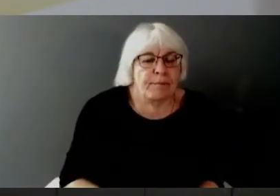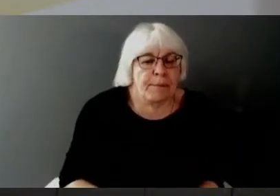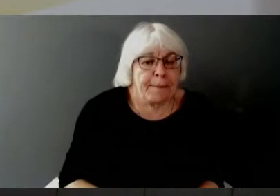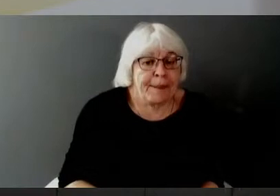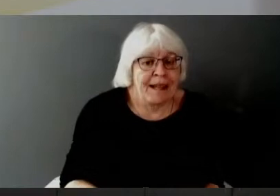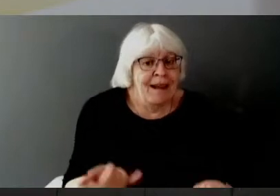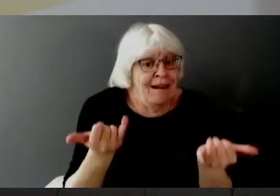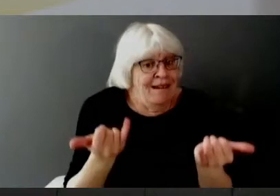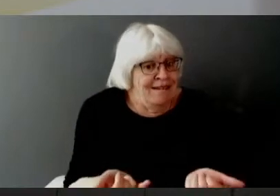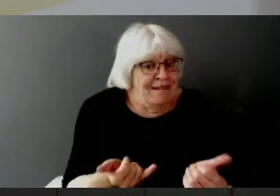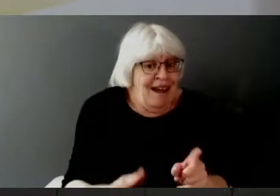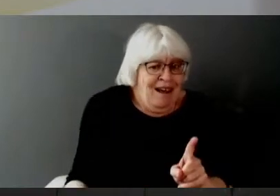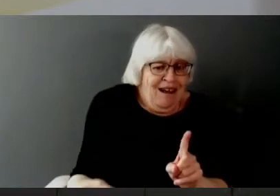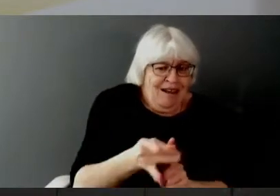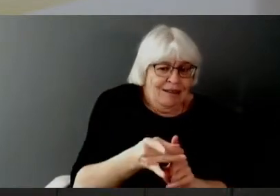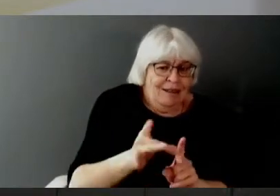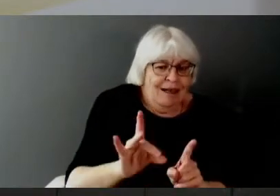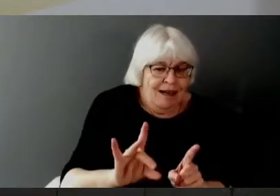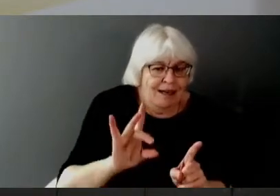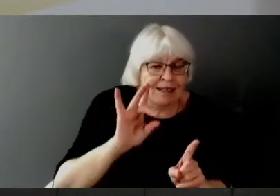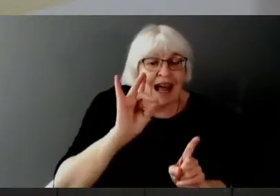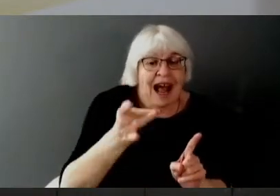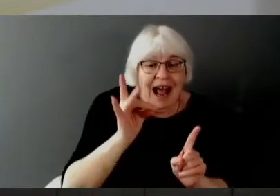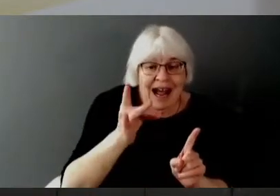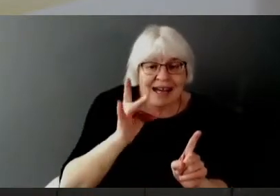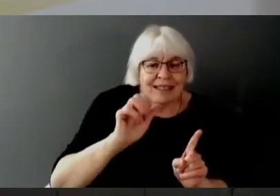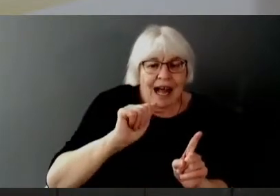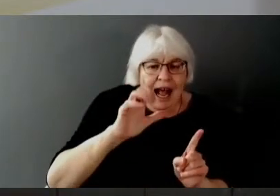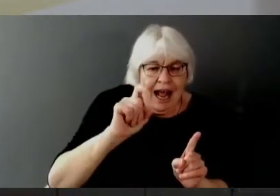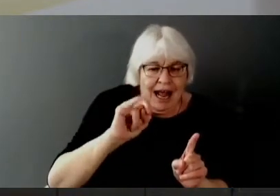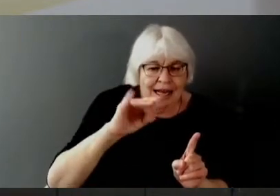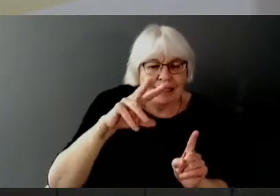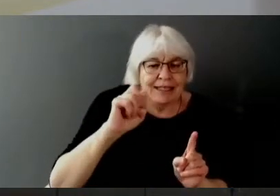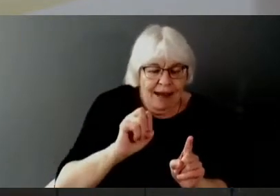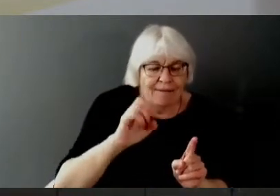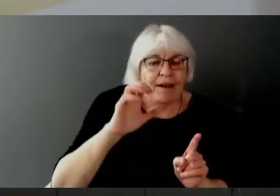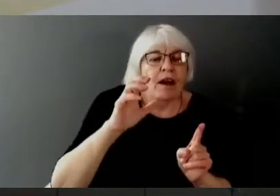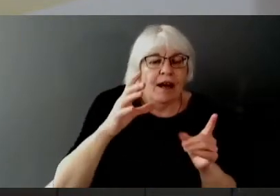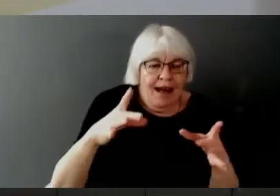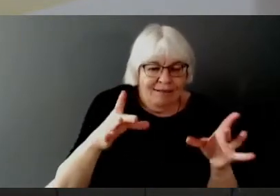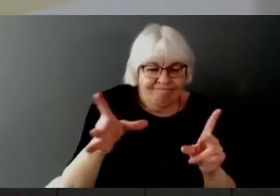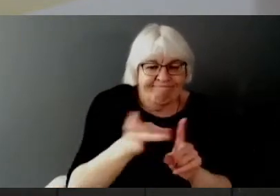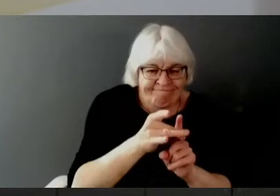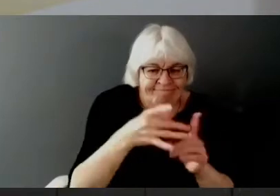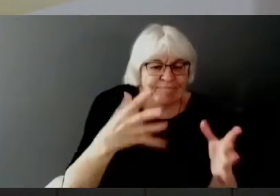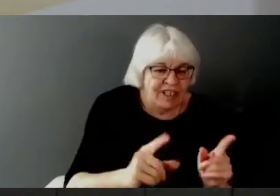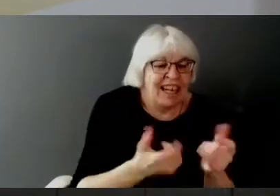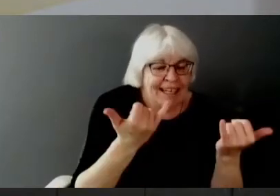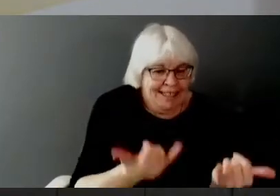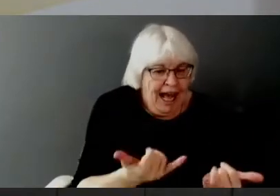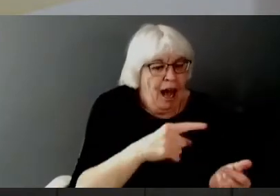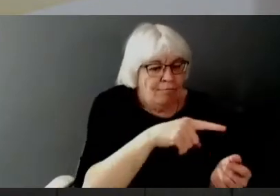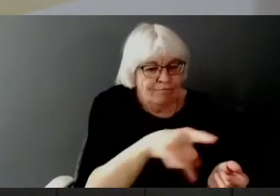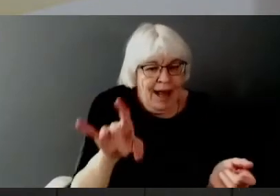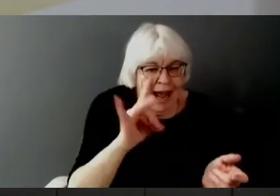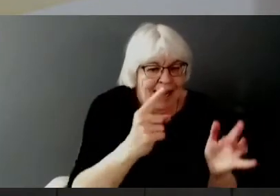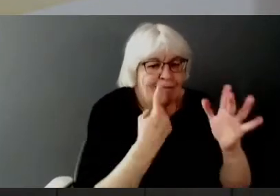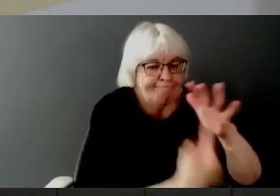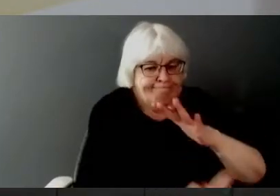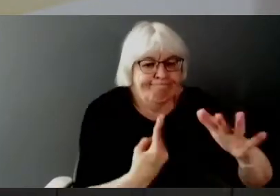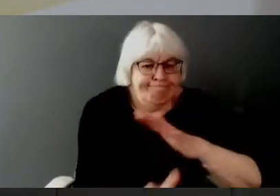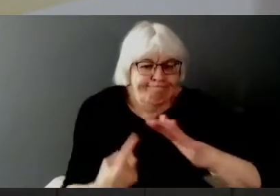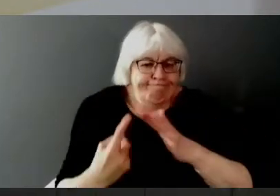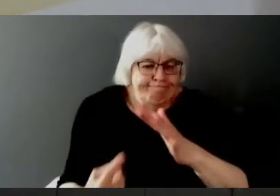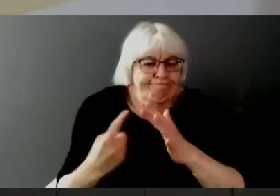cases. They are isolating at home and are being followed daily by public health. Since the pandemic began, we've had